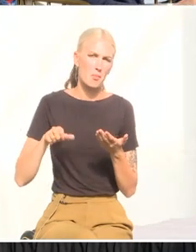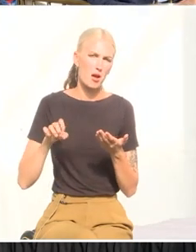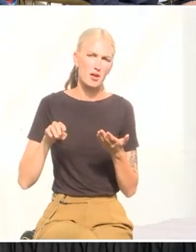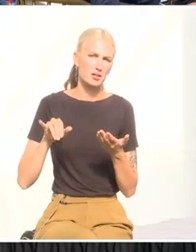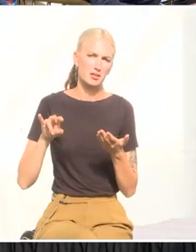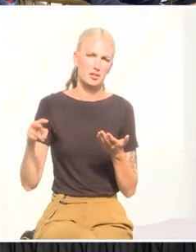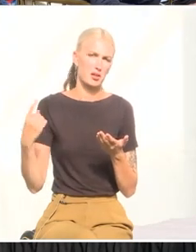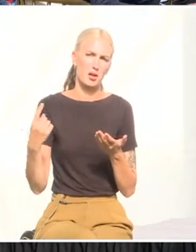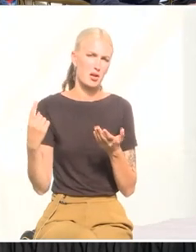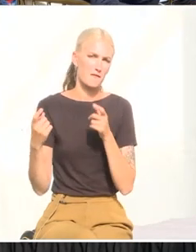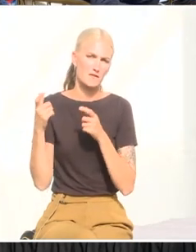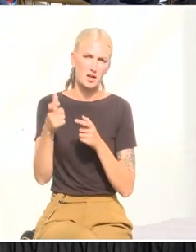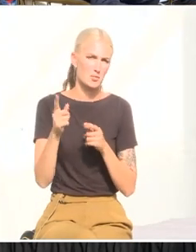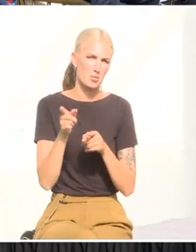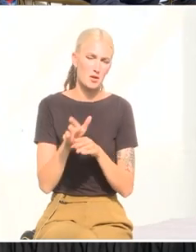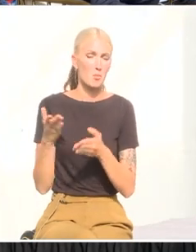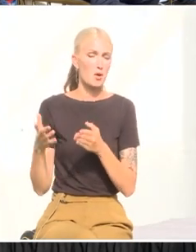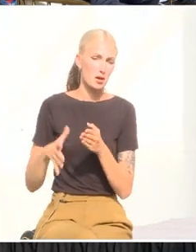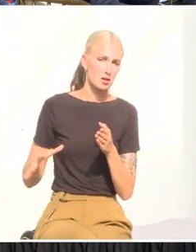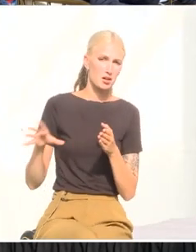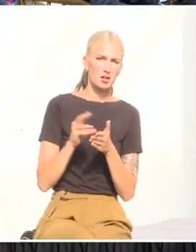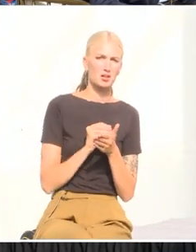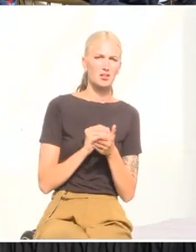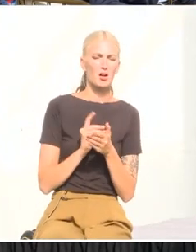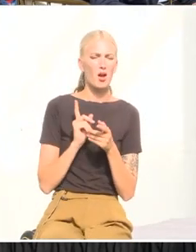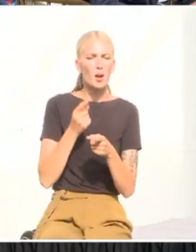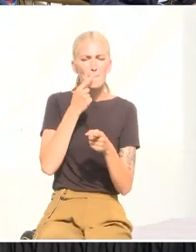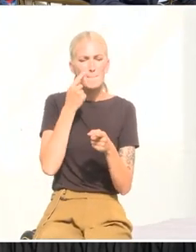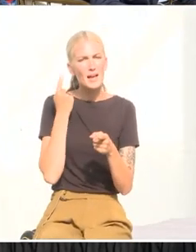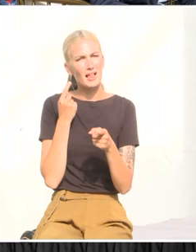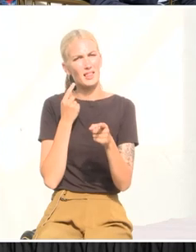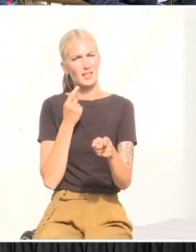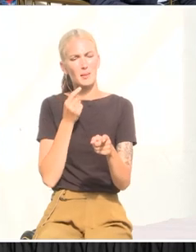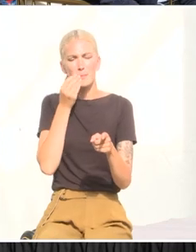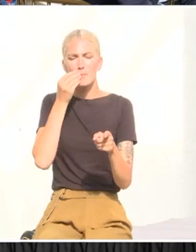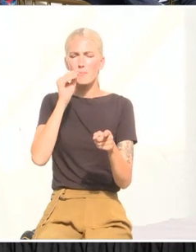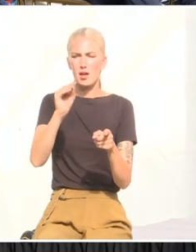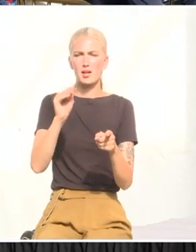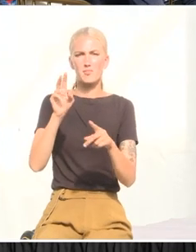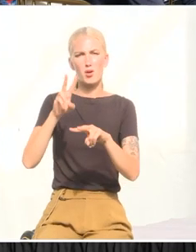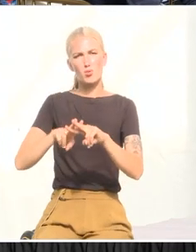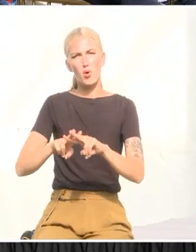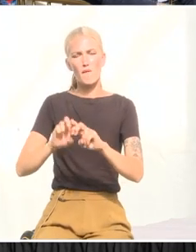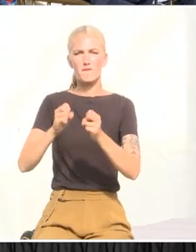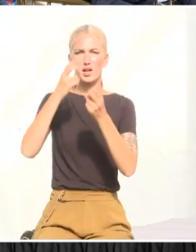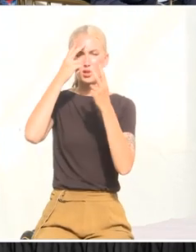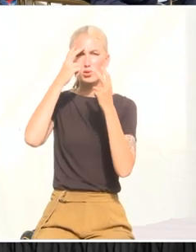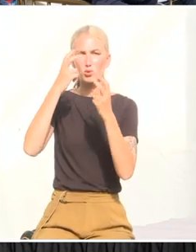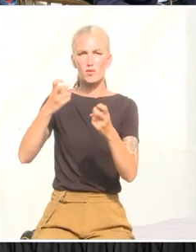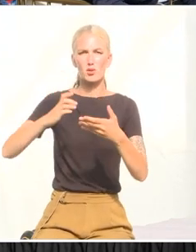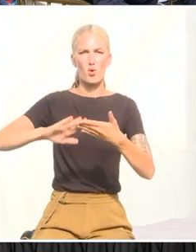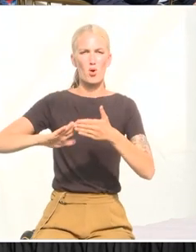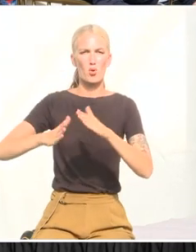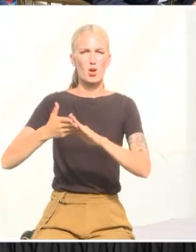is, for us, for men, what's the best place or kind of safe situation